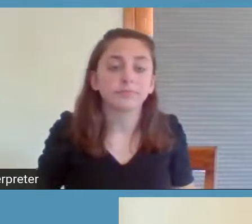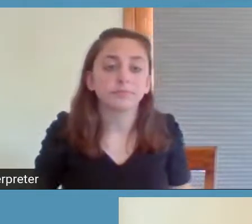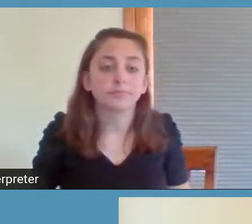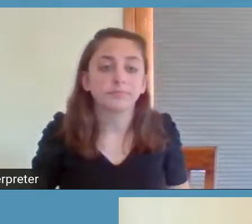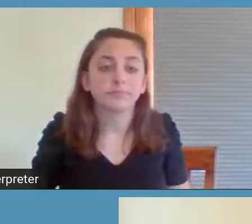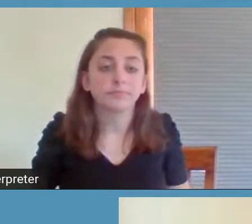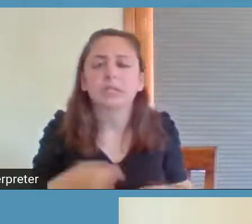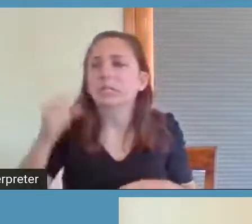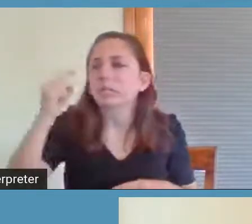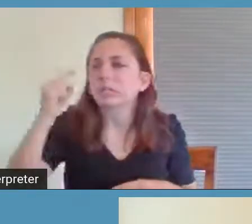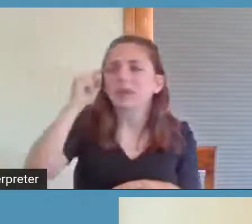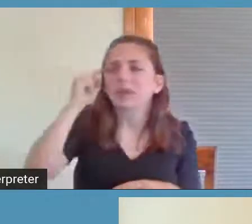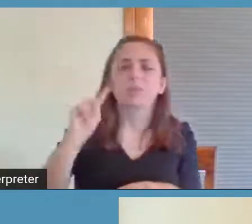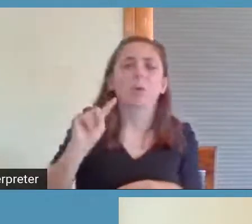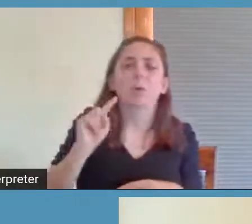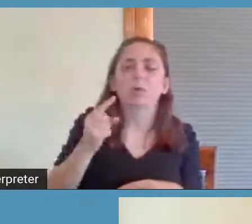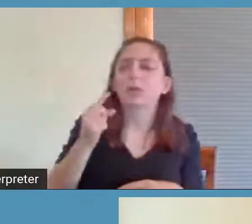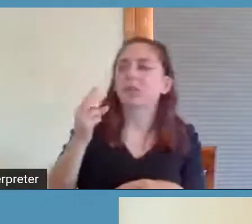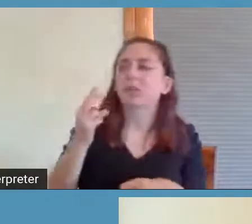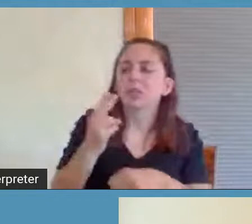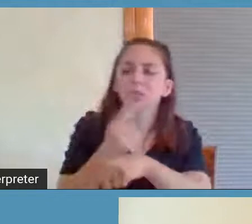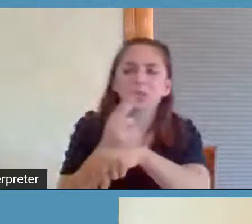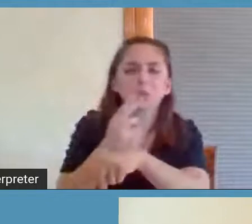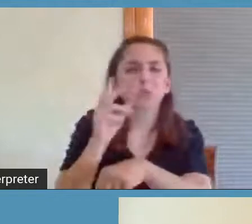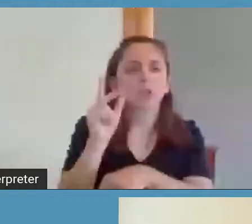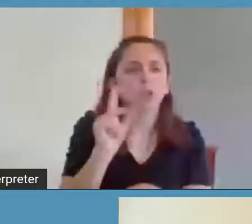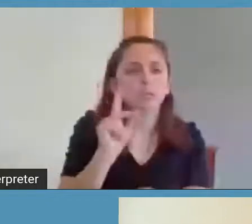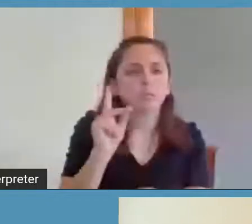again, I've only used Kunstmatrix for this